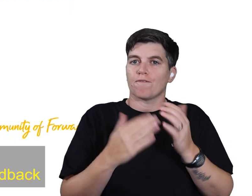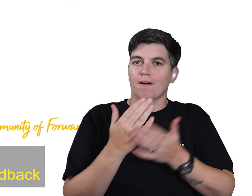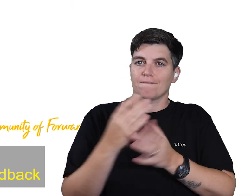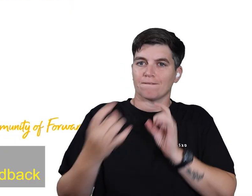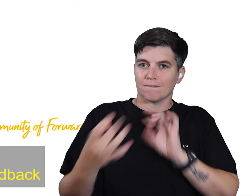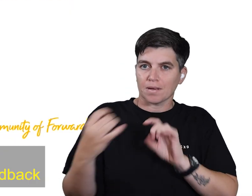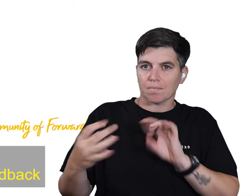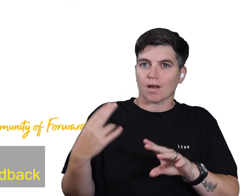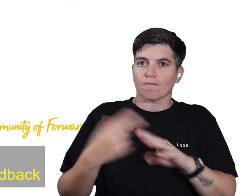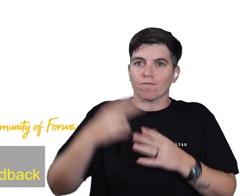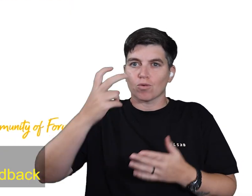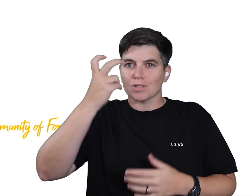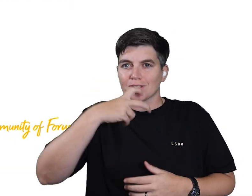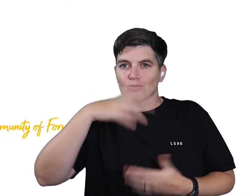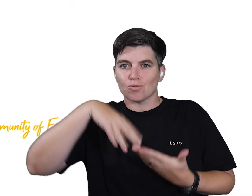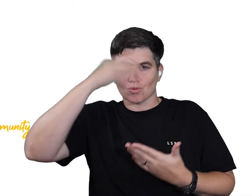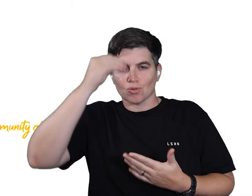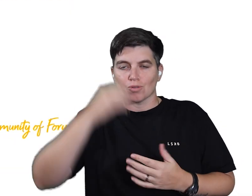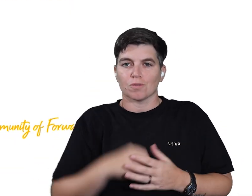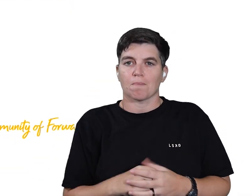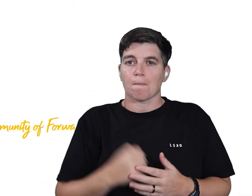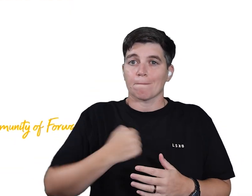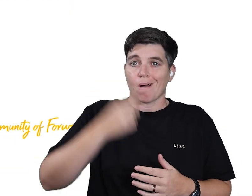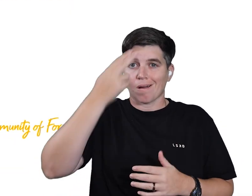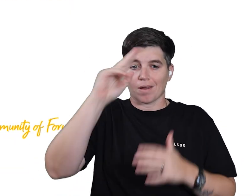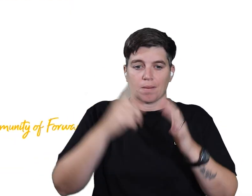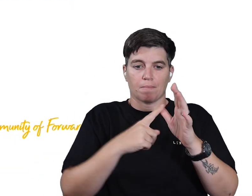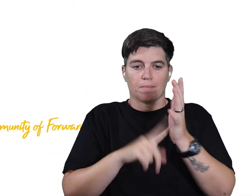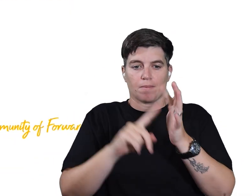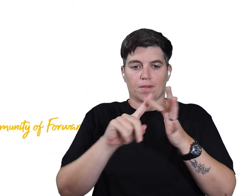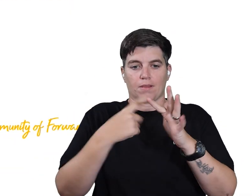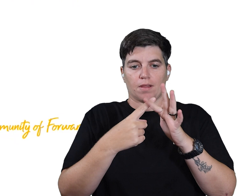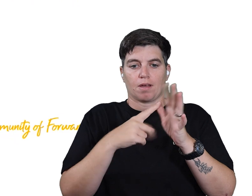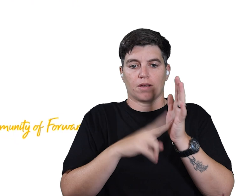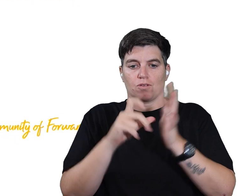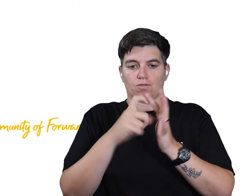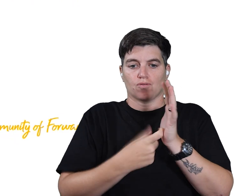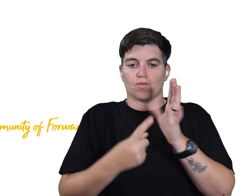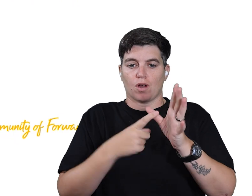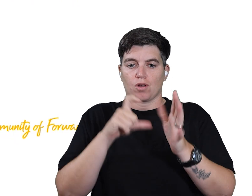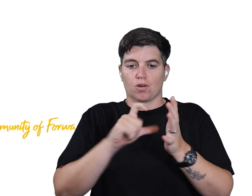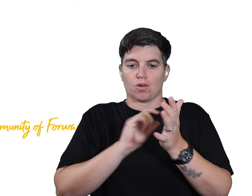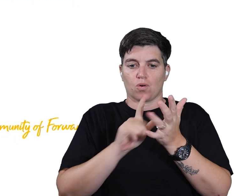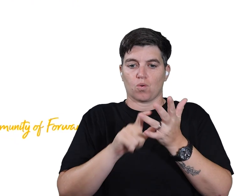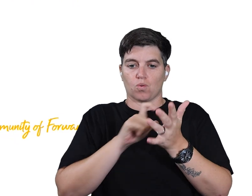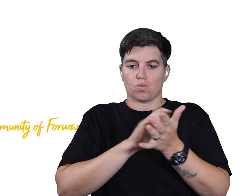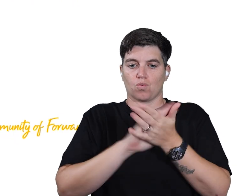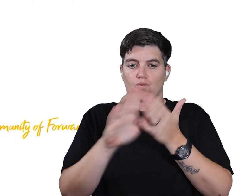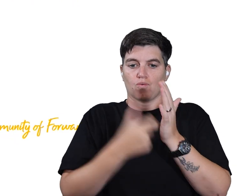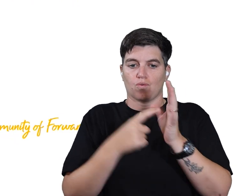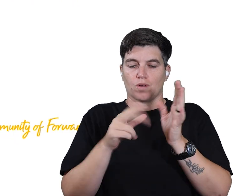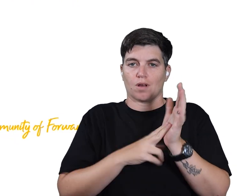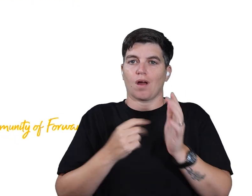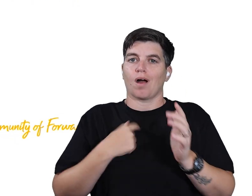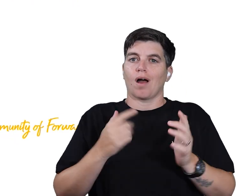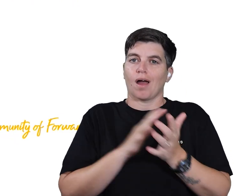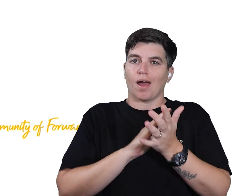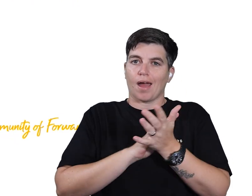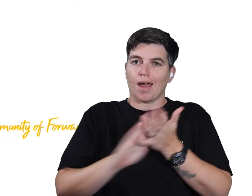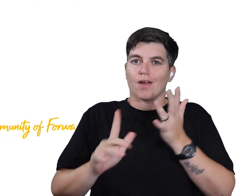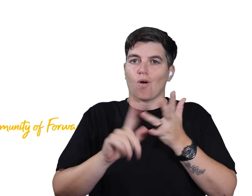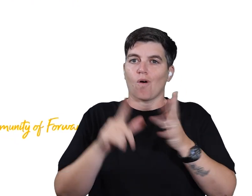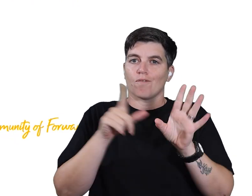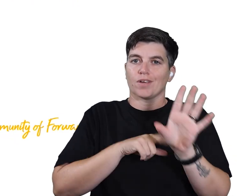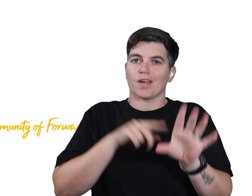sharing the opportunities for feedback that our senior students will encounter, Brad. My name is Alexandra Cochrane and I am the Head of Year 11